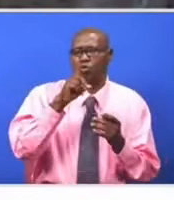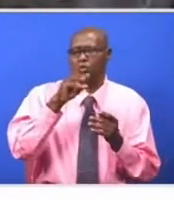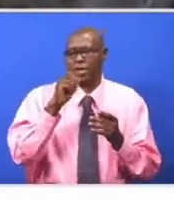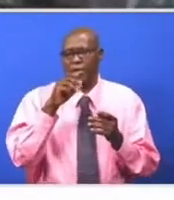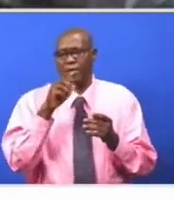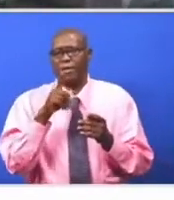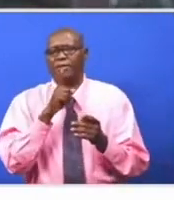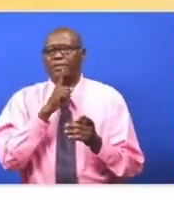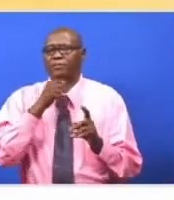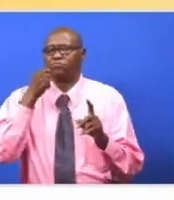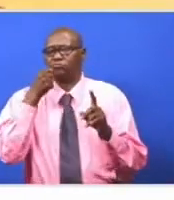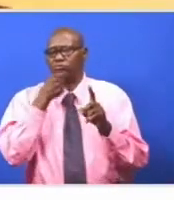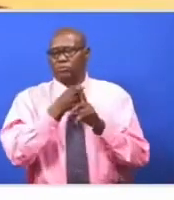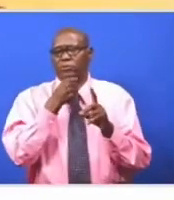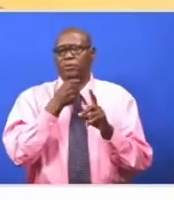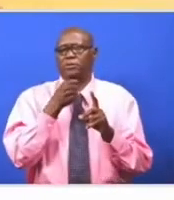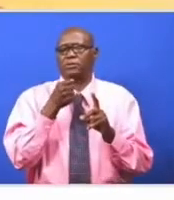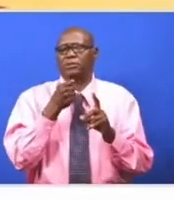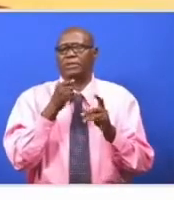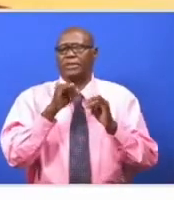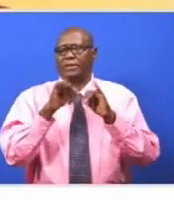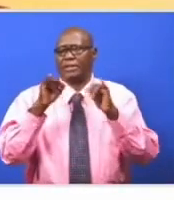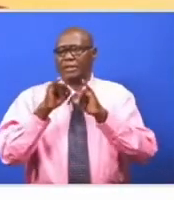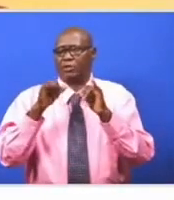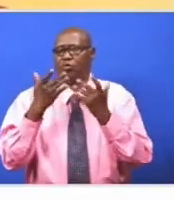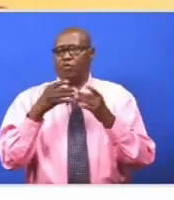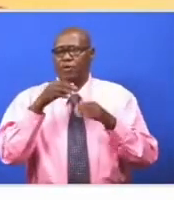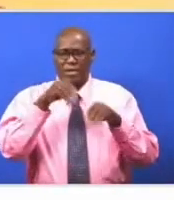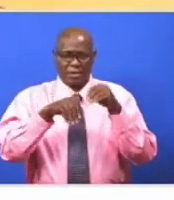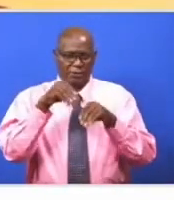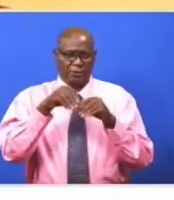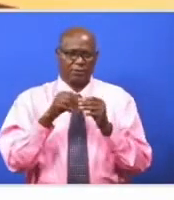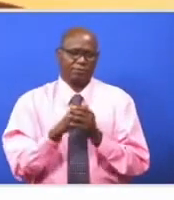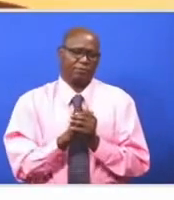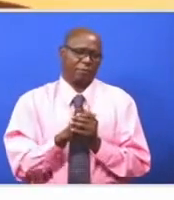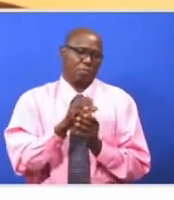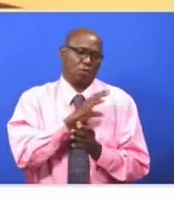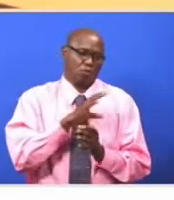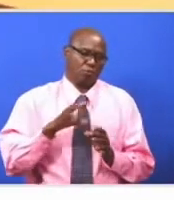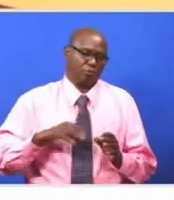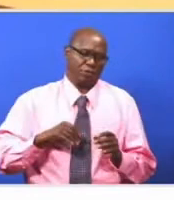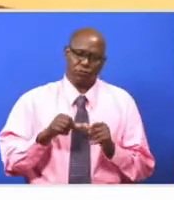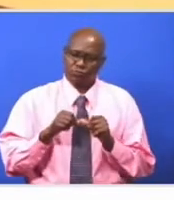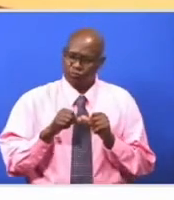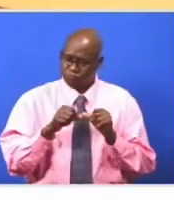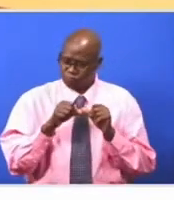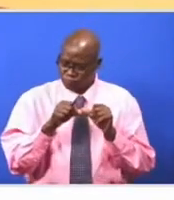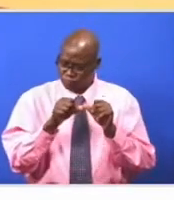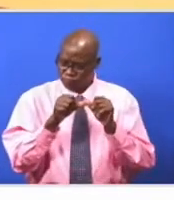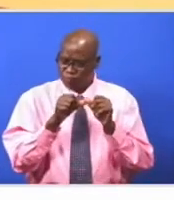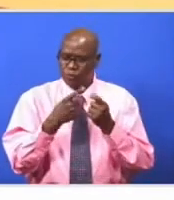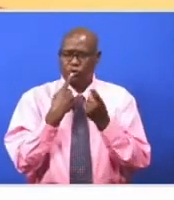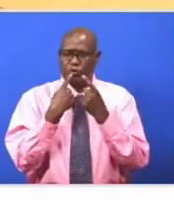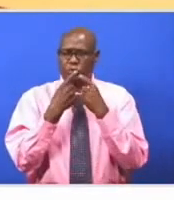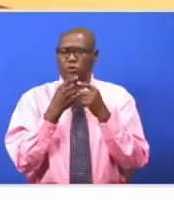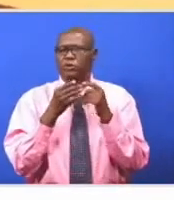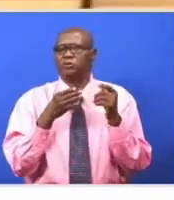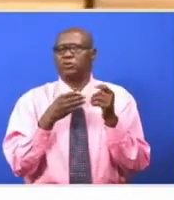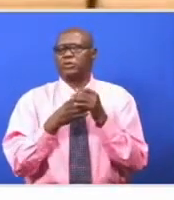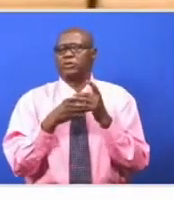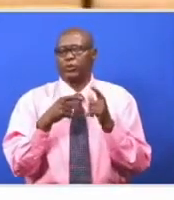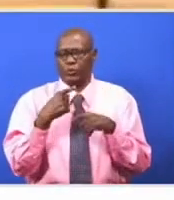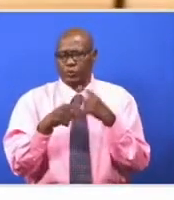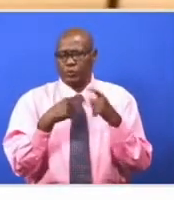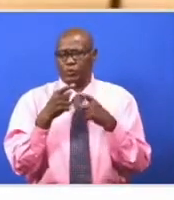the integrity of election. The Commission has consistently spoken out against and continues